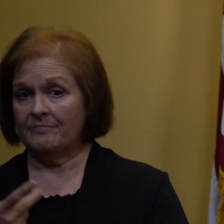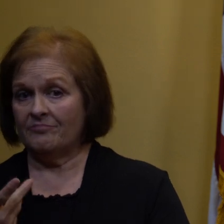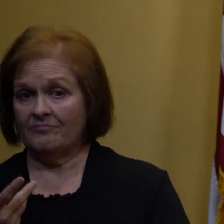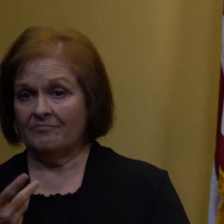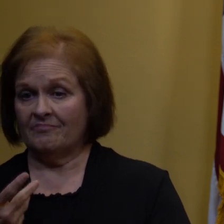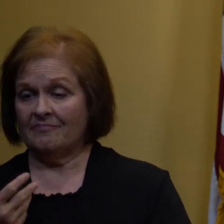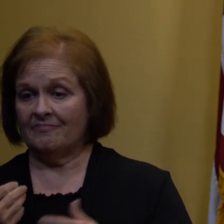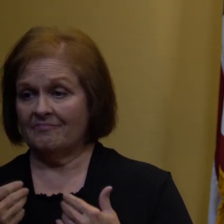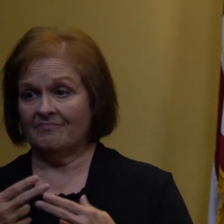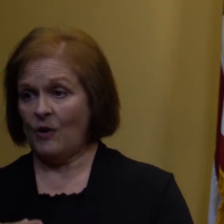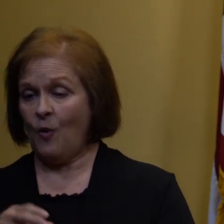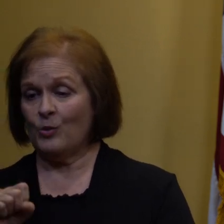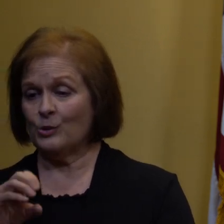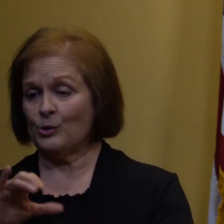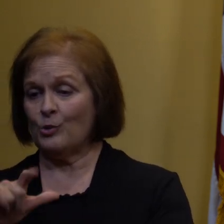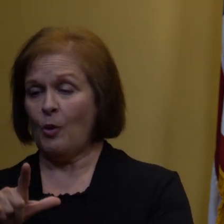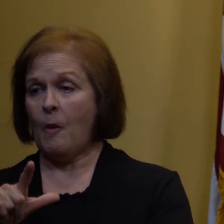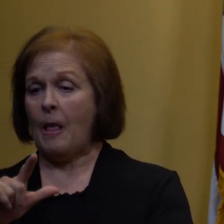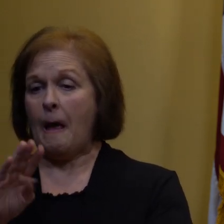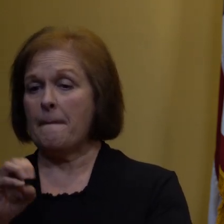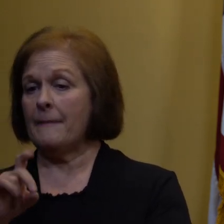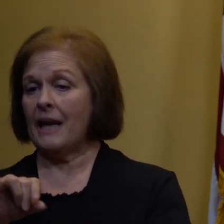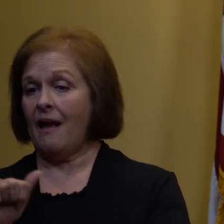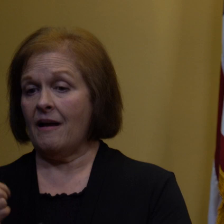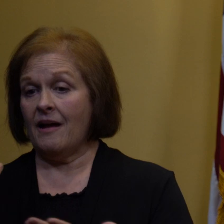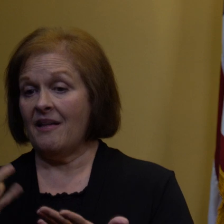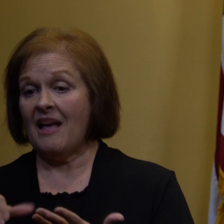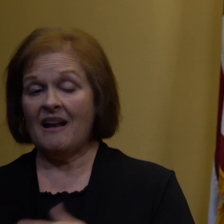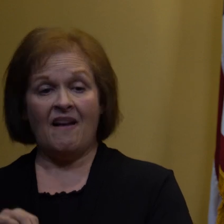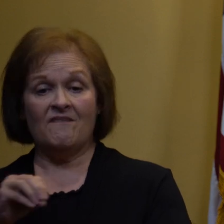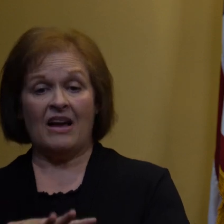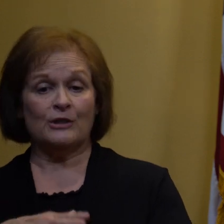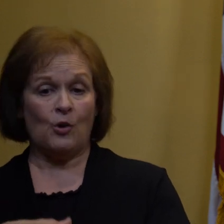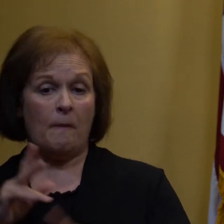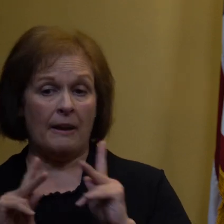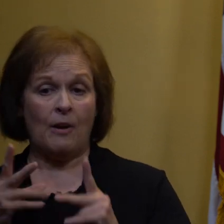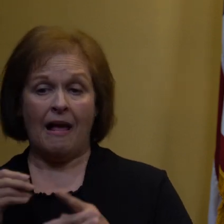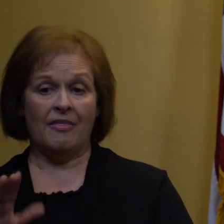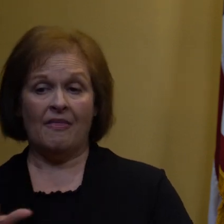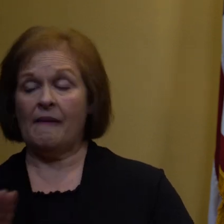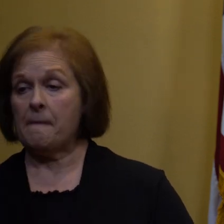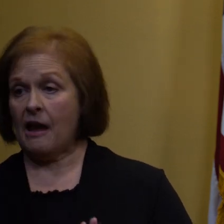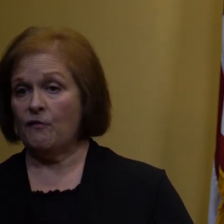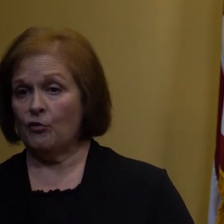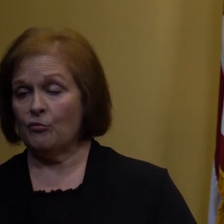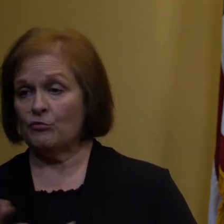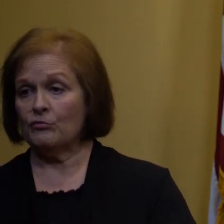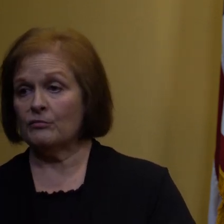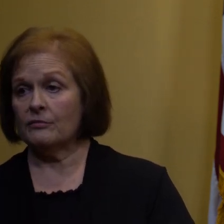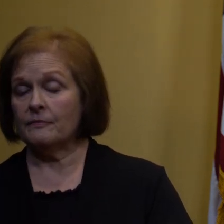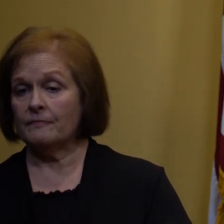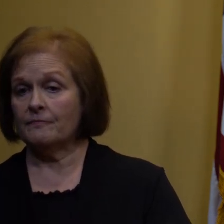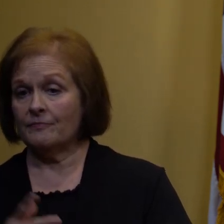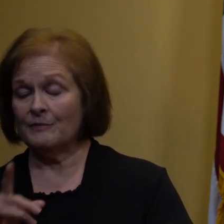with social media and the impacts, the negative impacts that it's having on people and behaviors of people. But